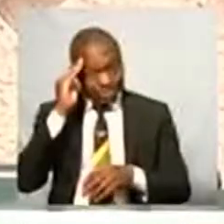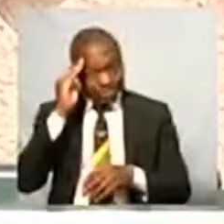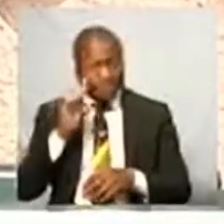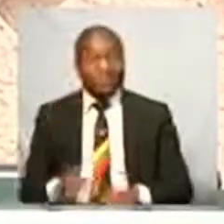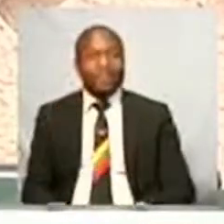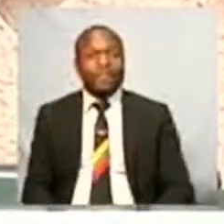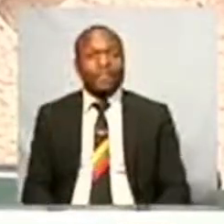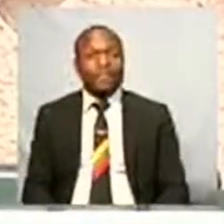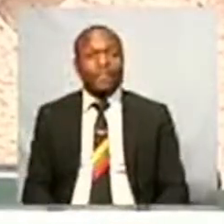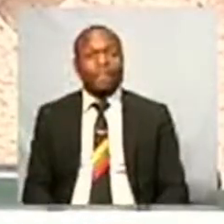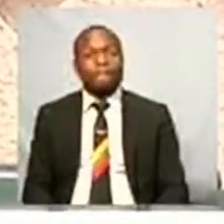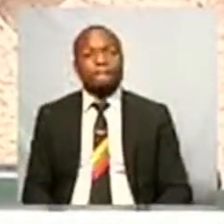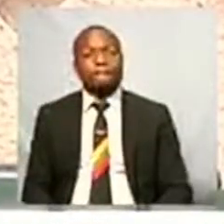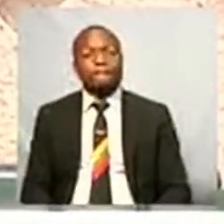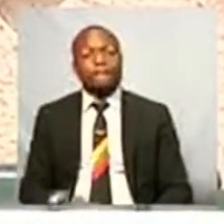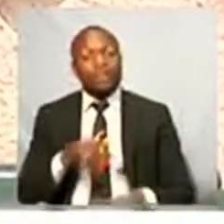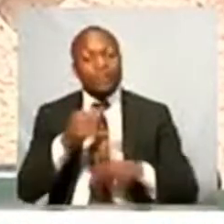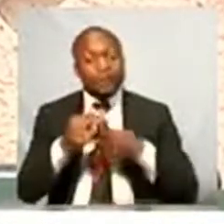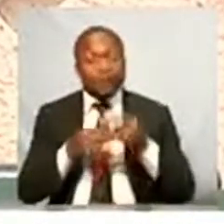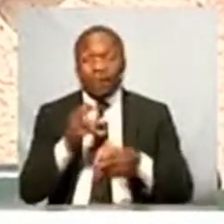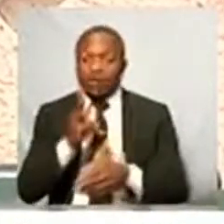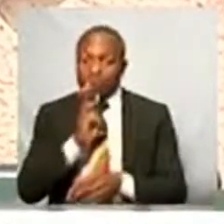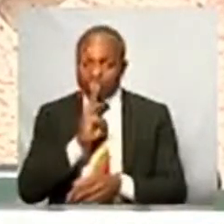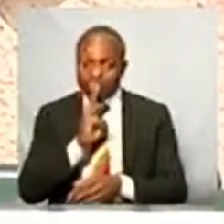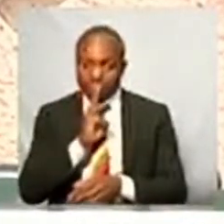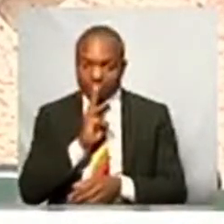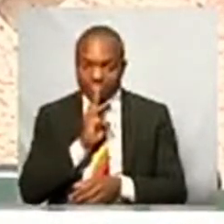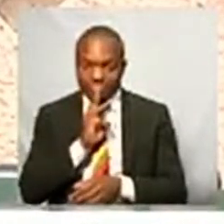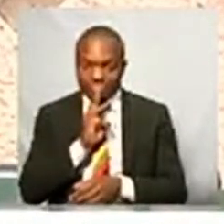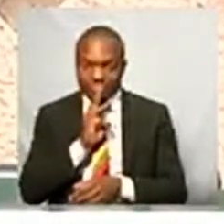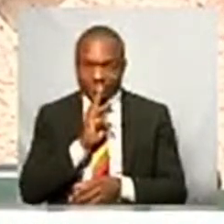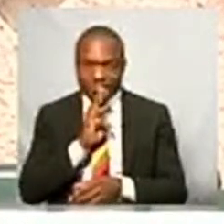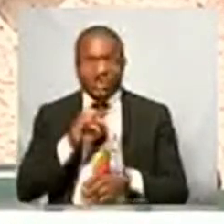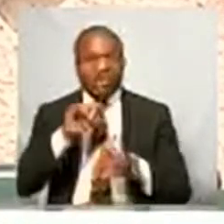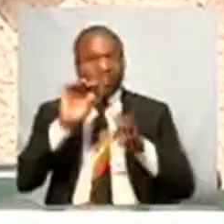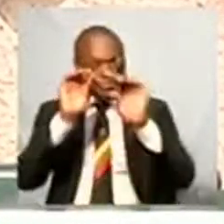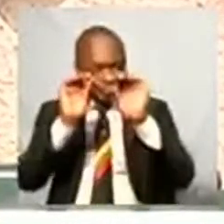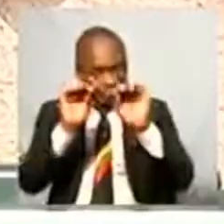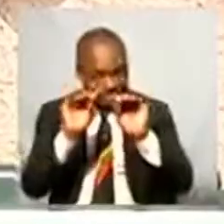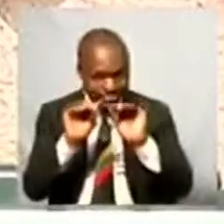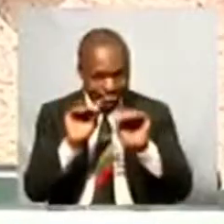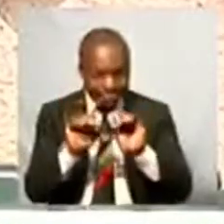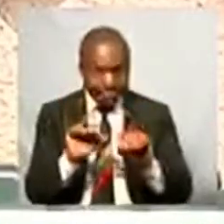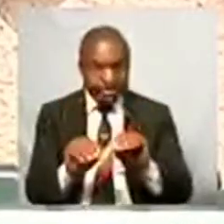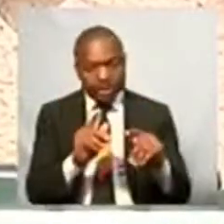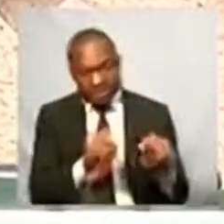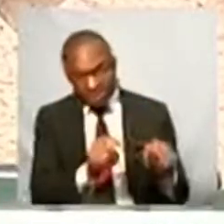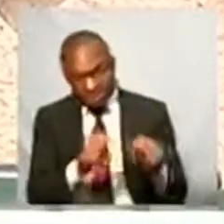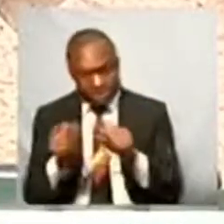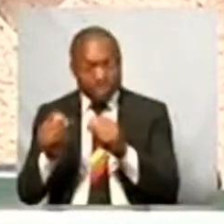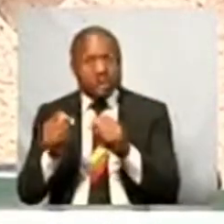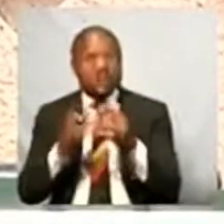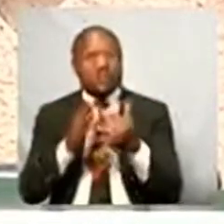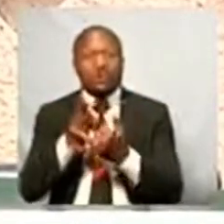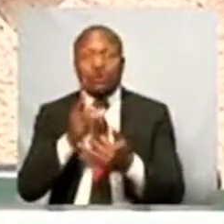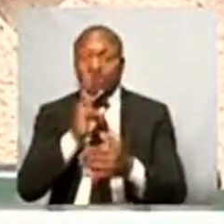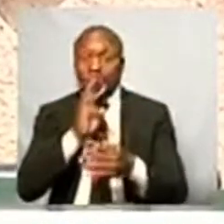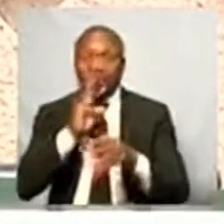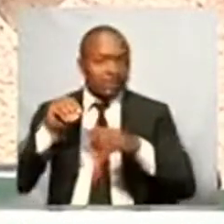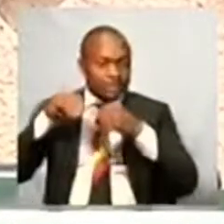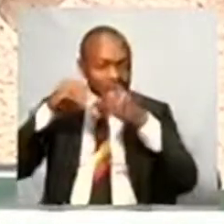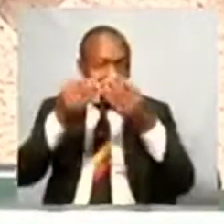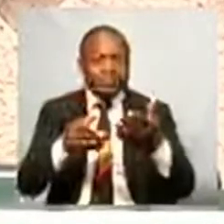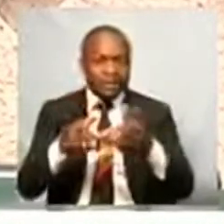concept, simply means water that is actually treated and transported through the water supply